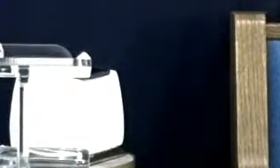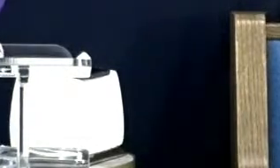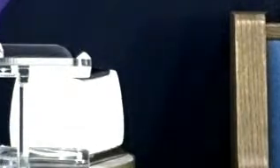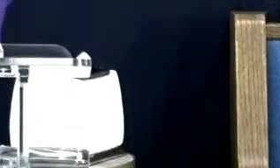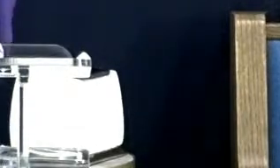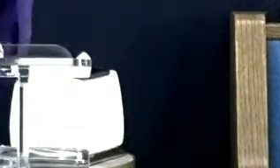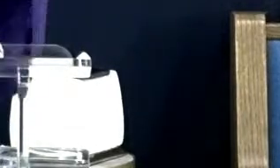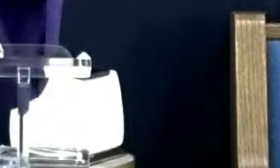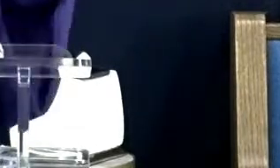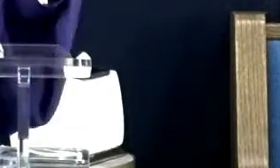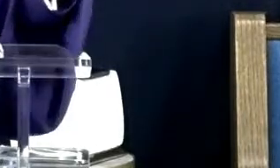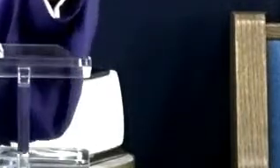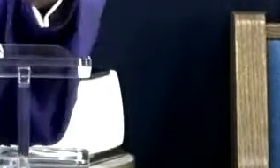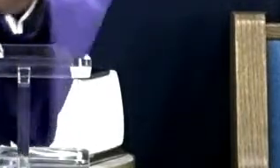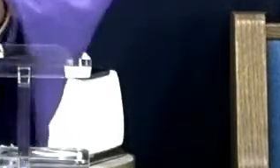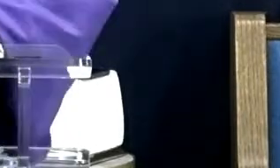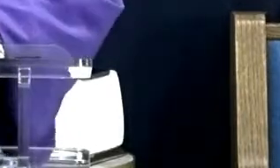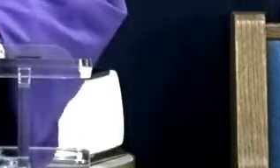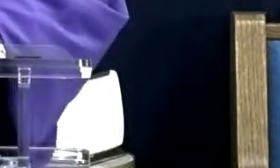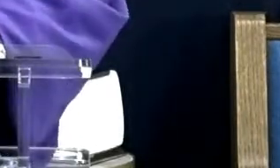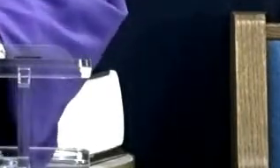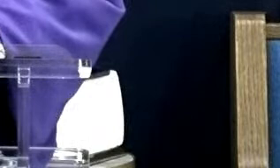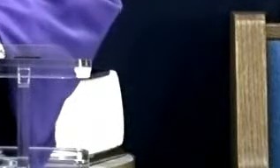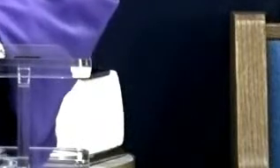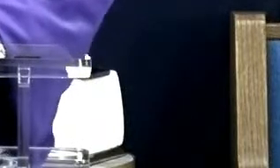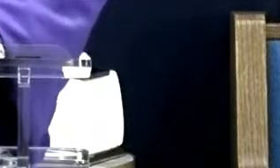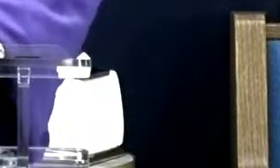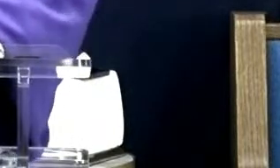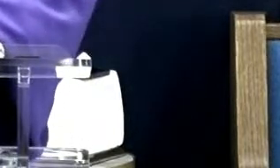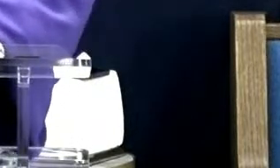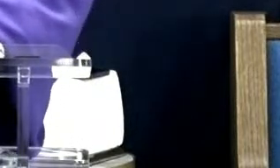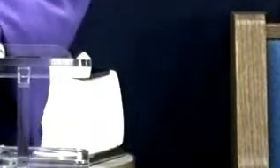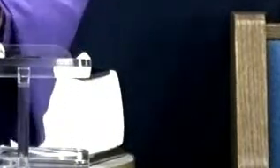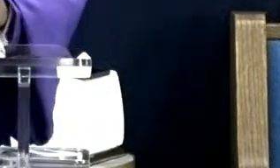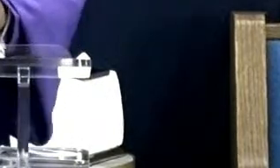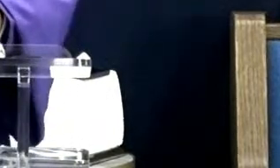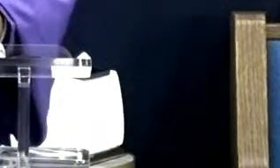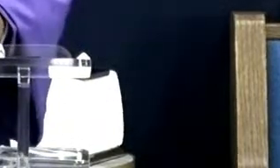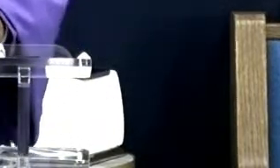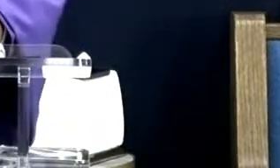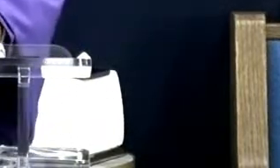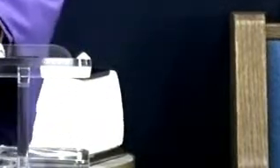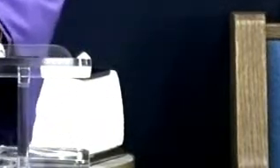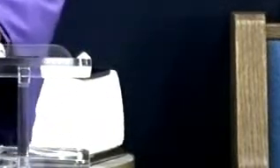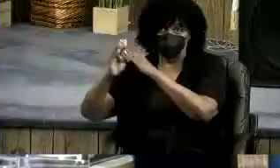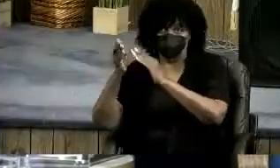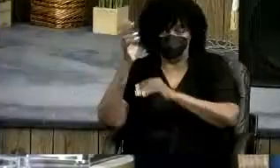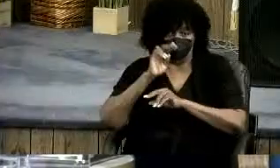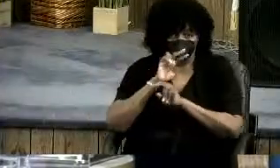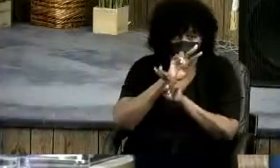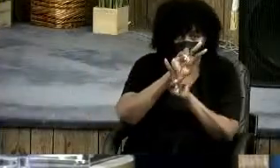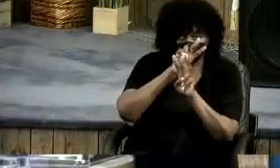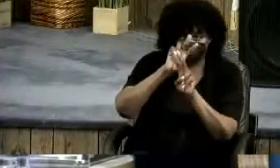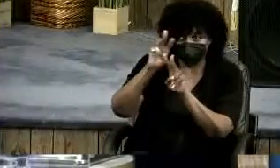a high day in Zion. Don't you believe that? Amen. Y'all see that Parabellum